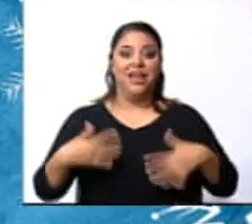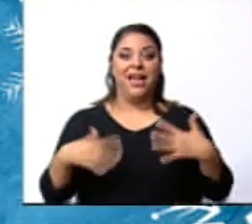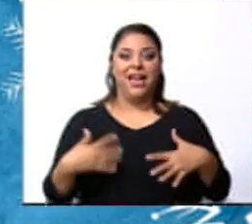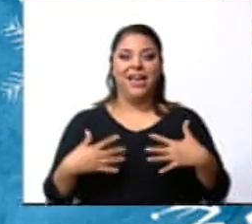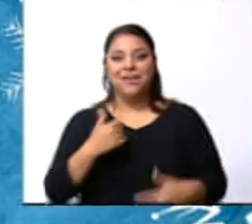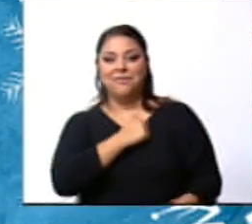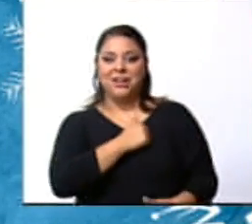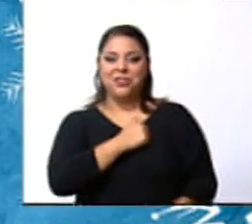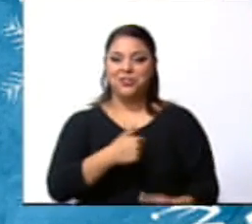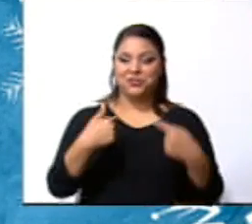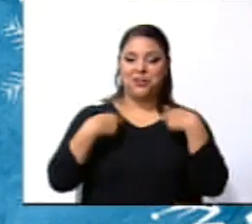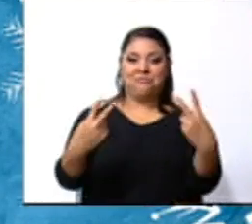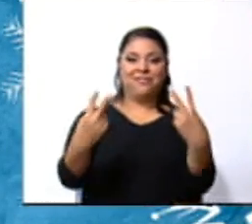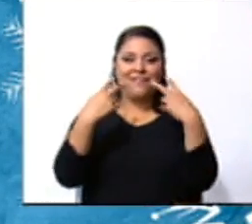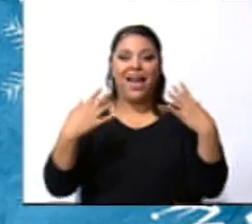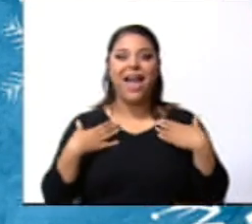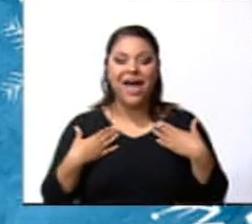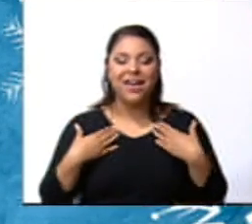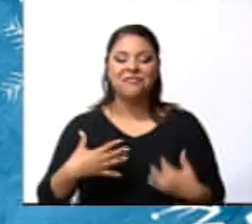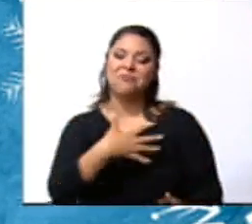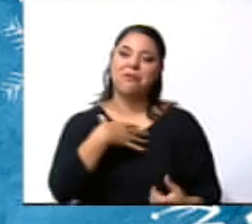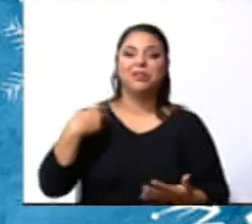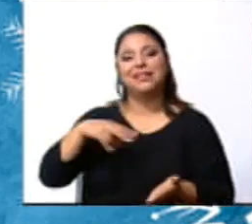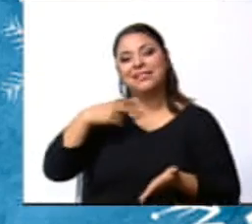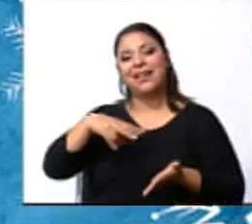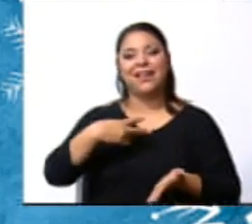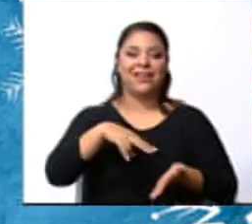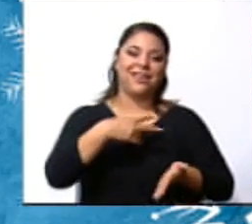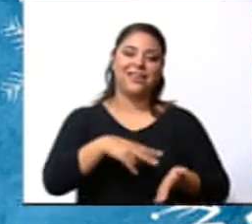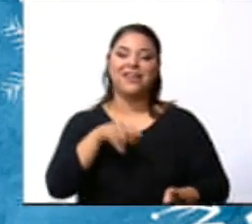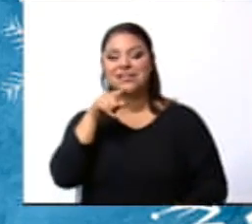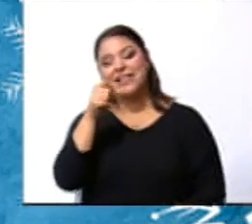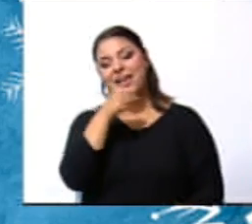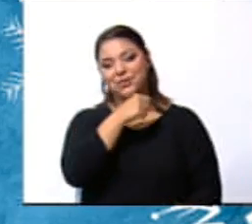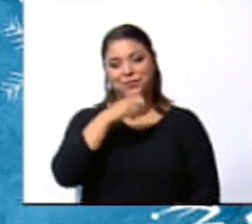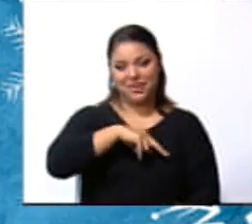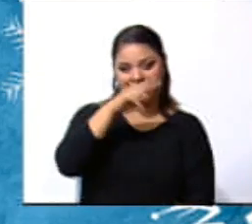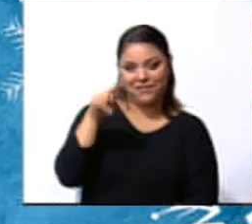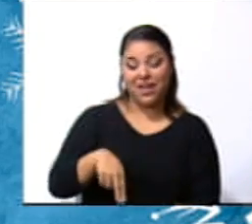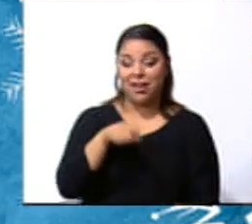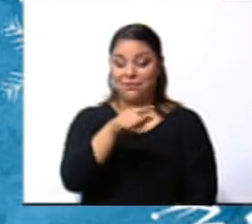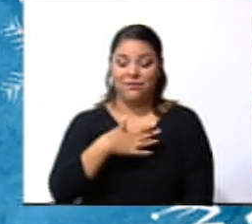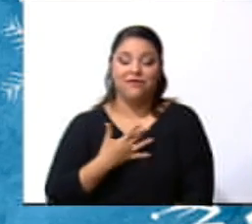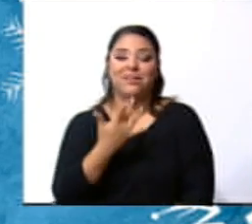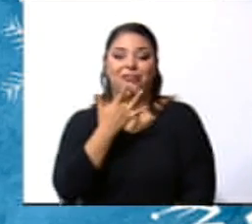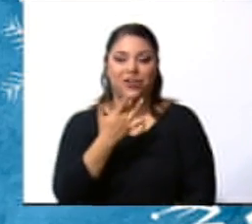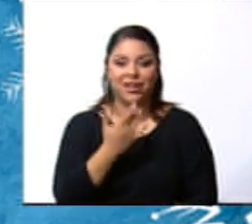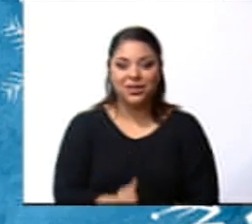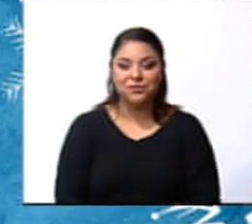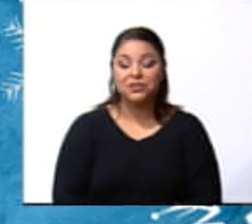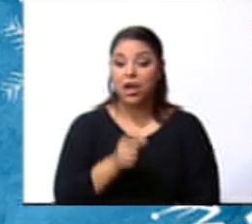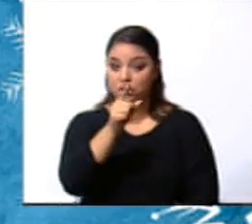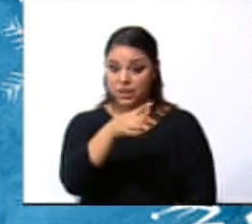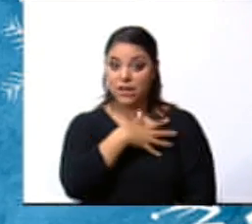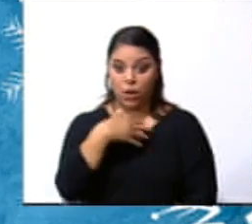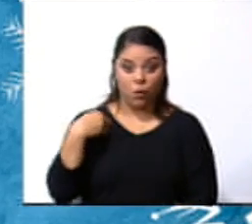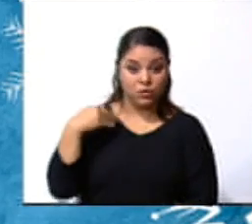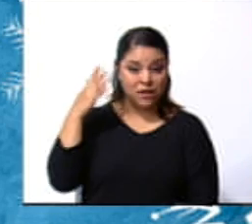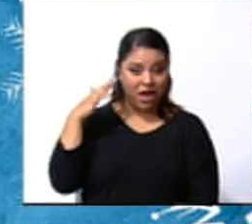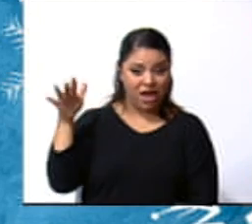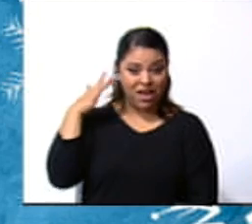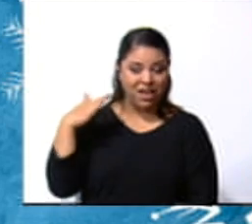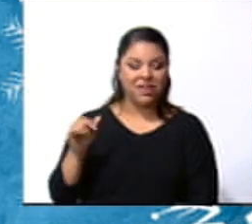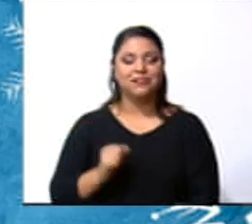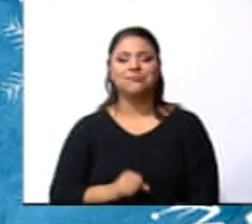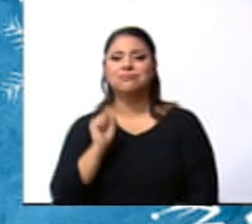Sorry, I like to dance and sing Christmas carols. It's one of my favorites. Did you like the song? Yes, I did.